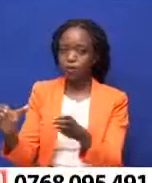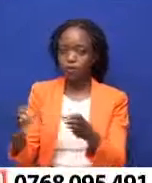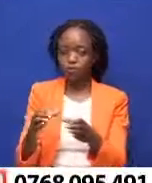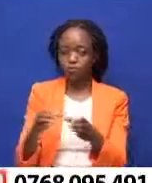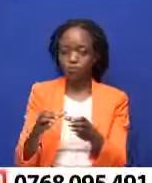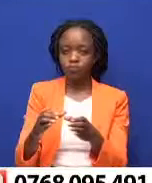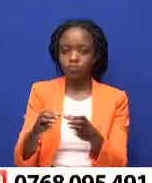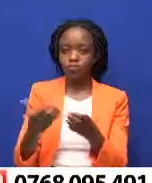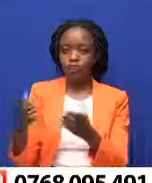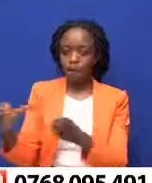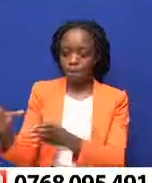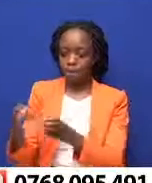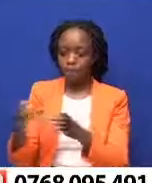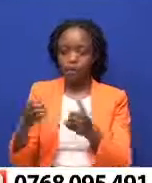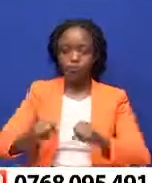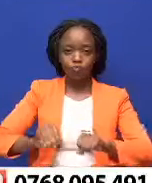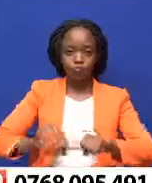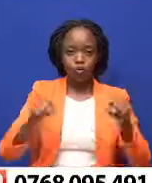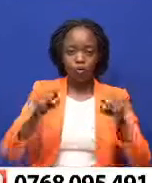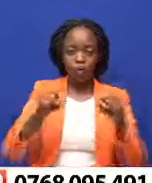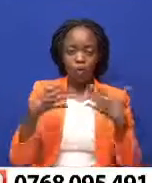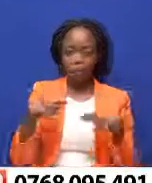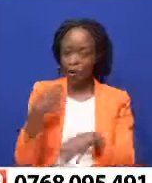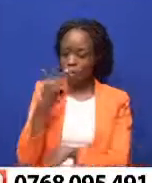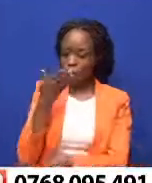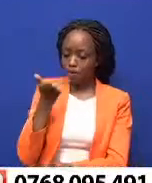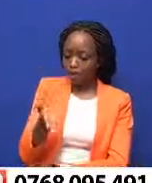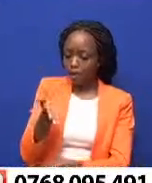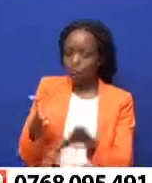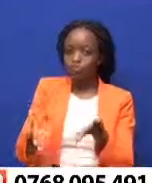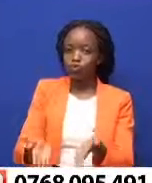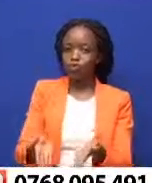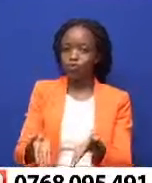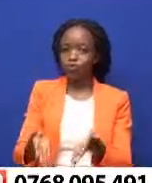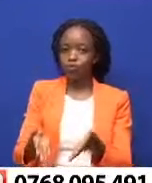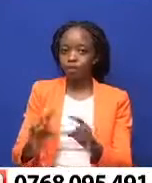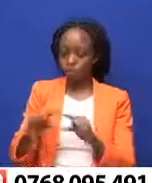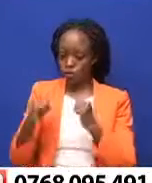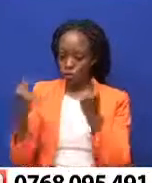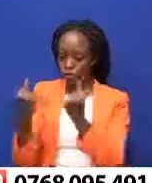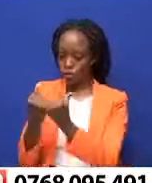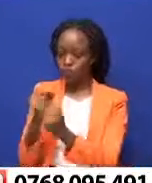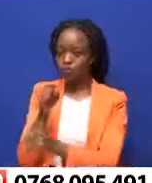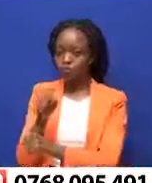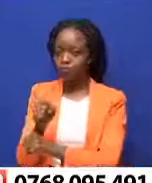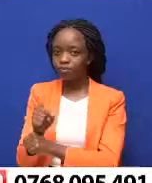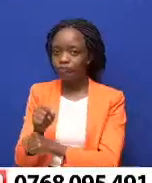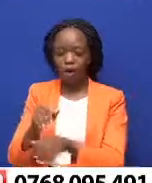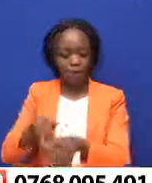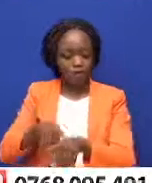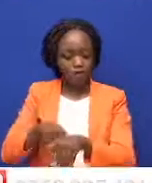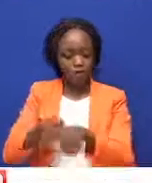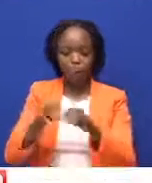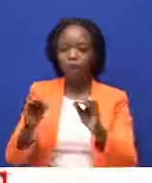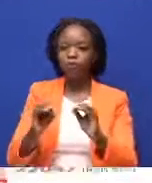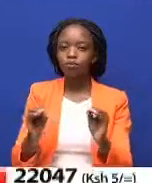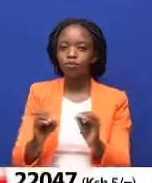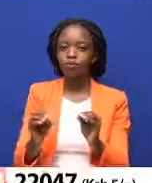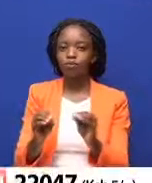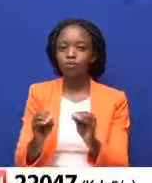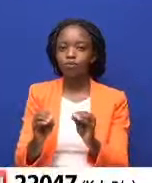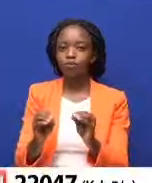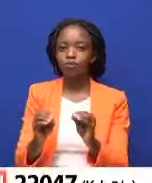recognized by the party organs. Those who are there today, the purported coup, it never followed the new process. Who has been fronted